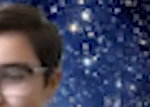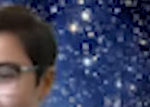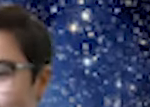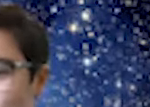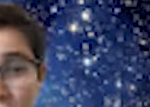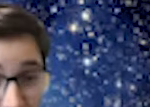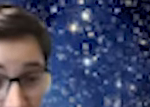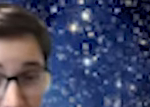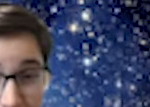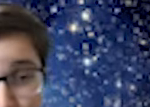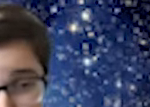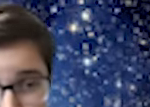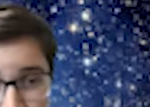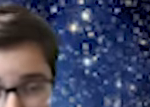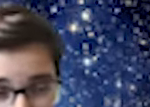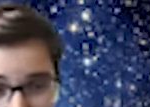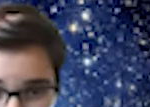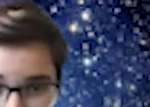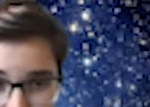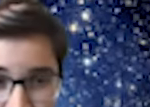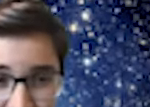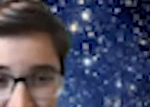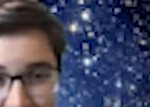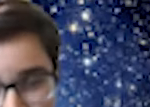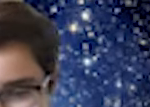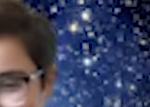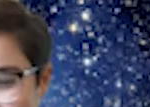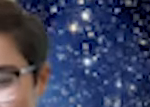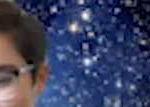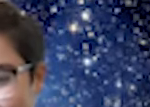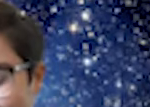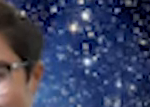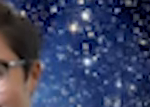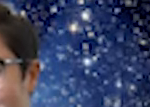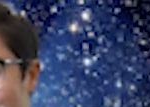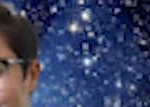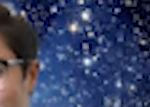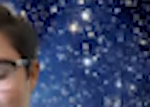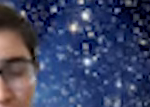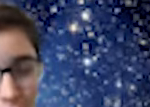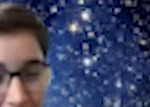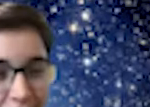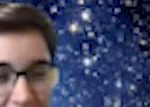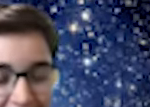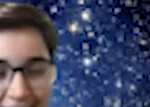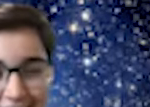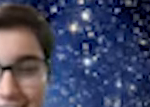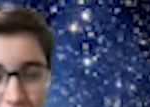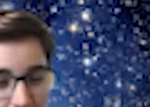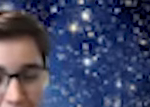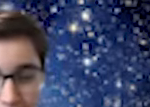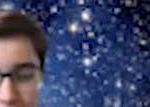hello, since I think you might win for being furthest away from today's event. And just thought it would be really interesting